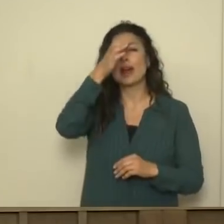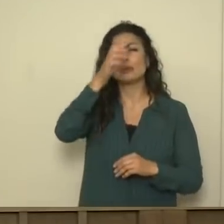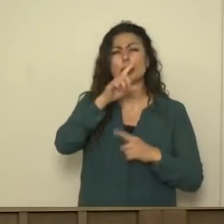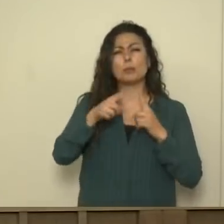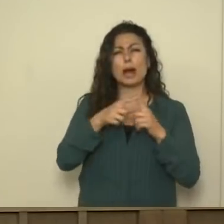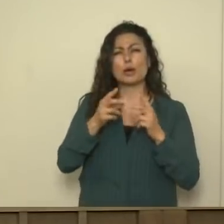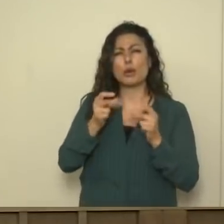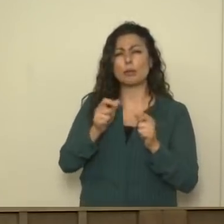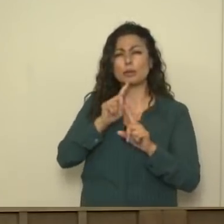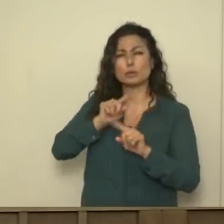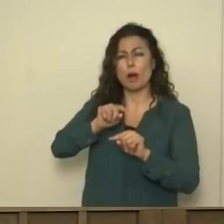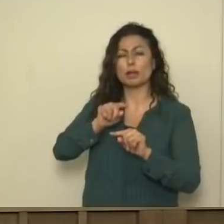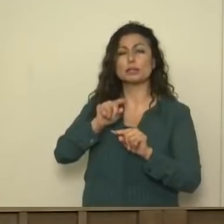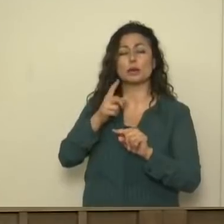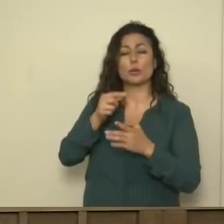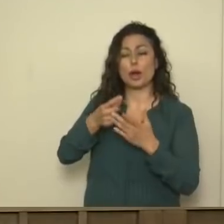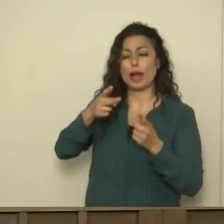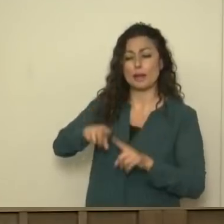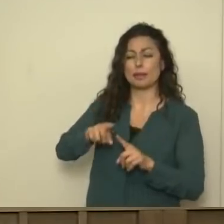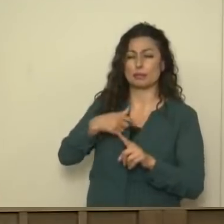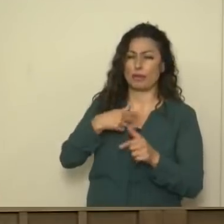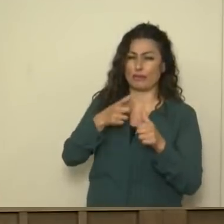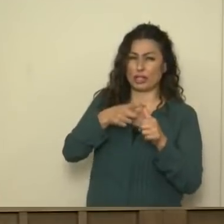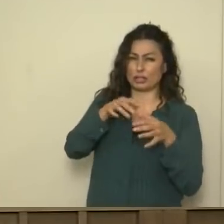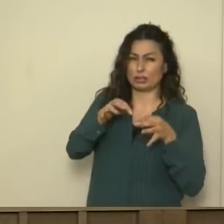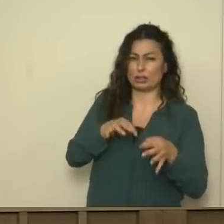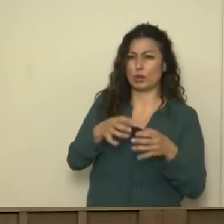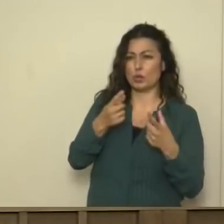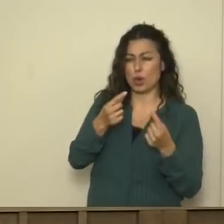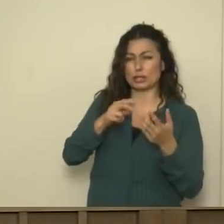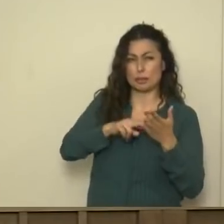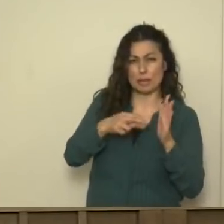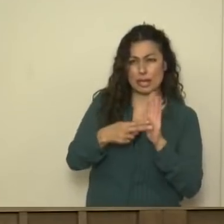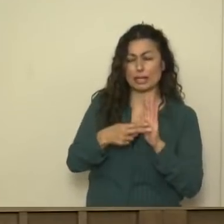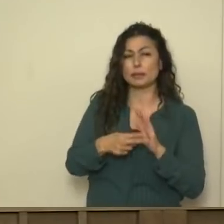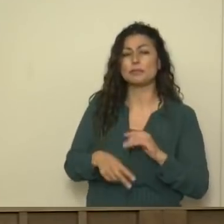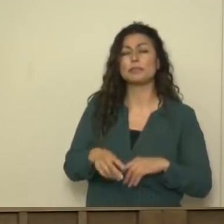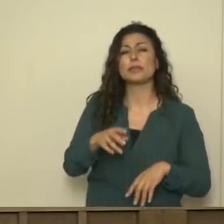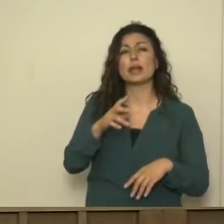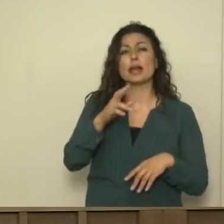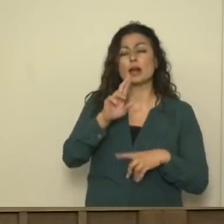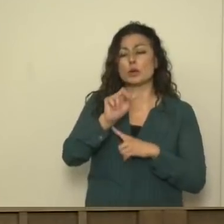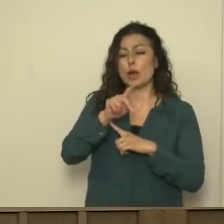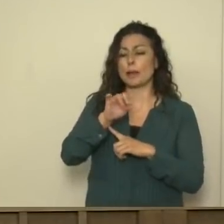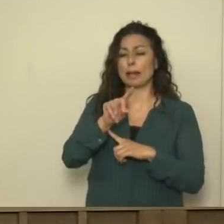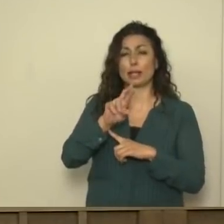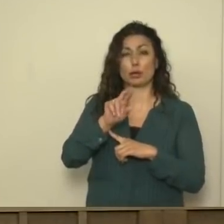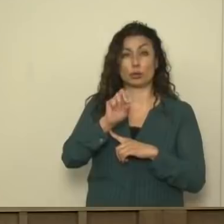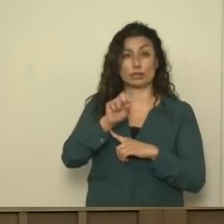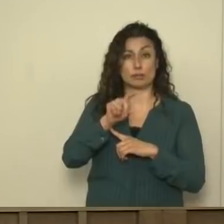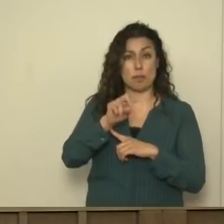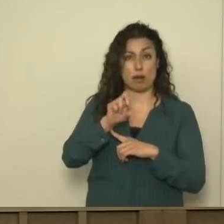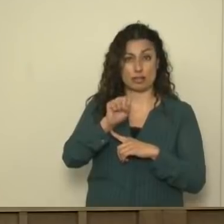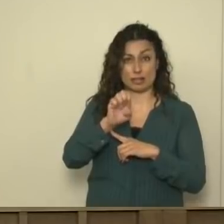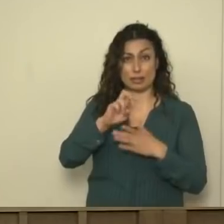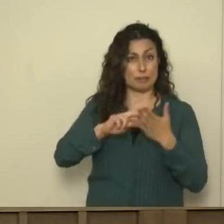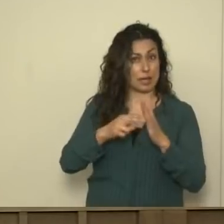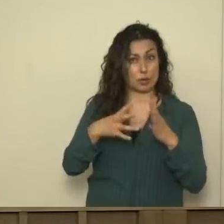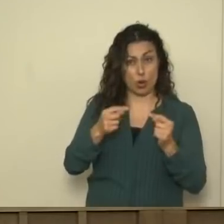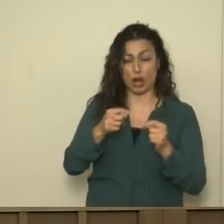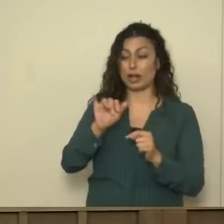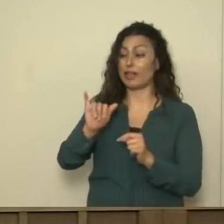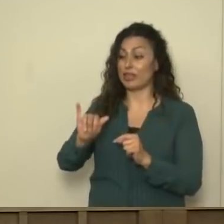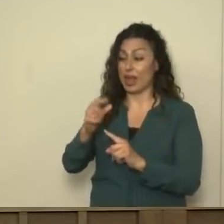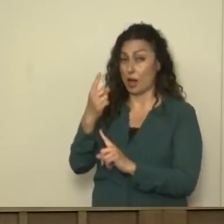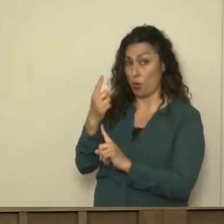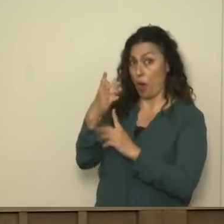of rapid responses, what typically happens, and let me first define what a rapid response is. A rapid response is when an employee